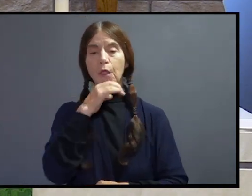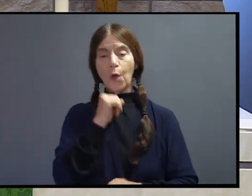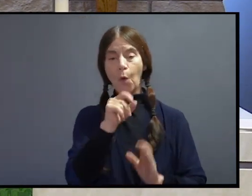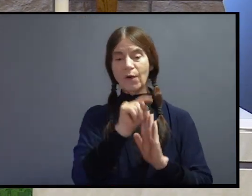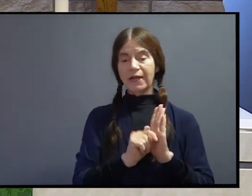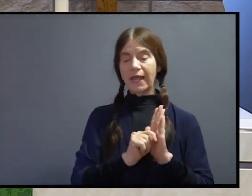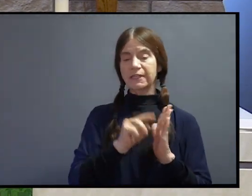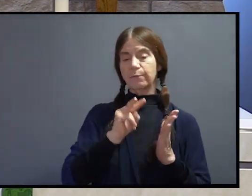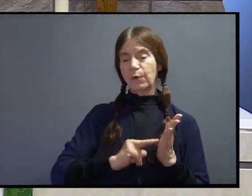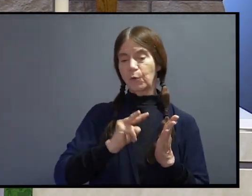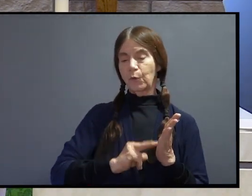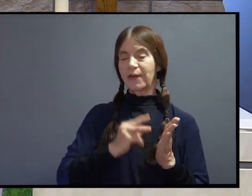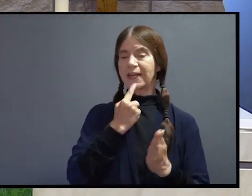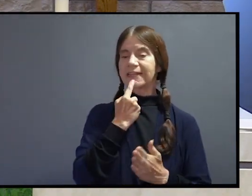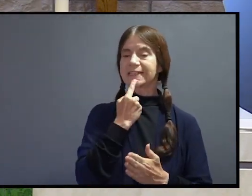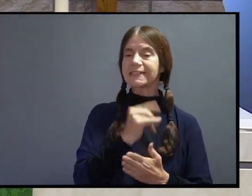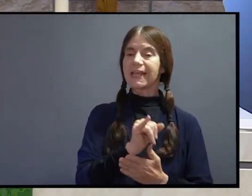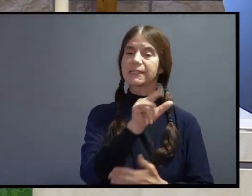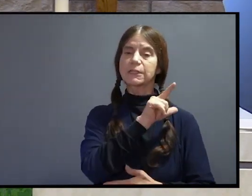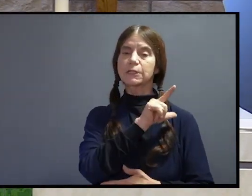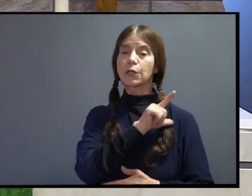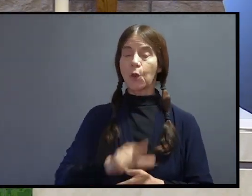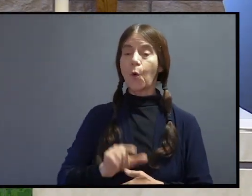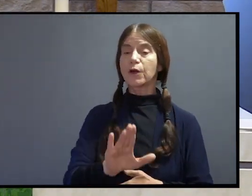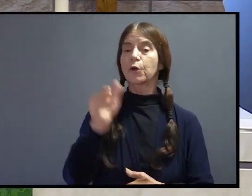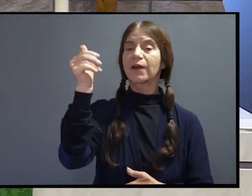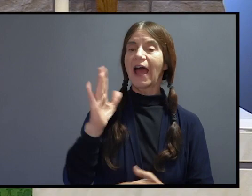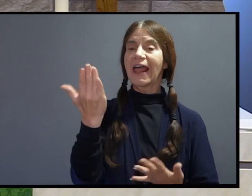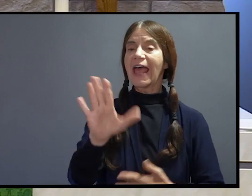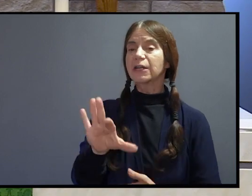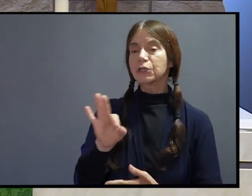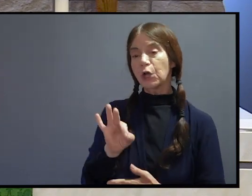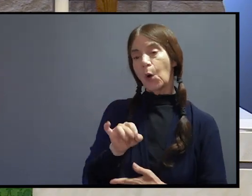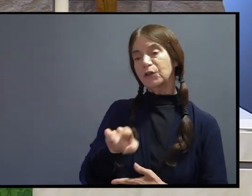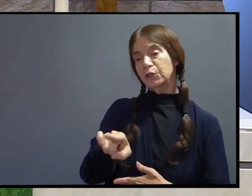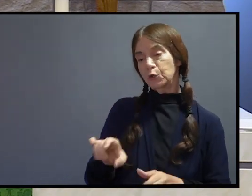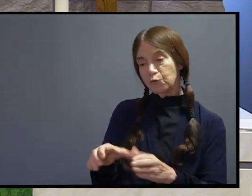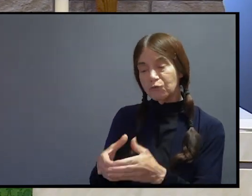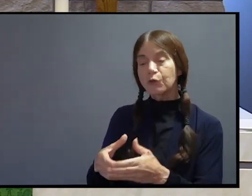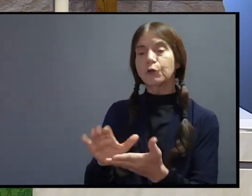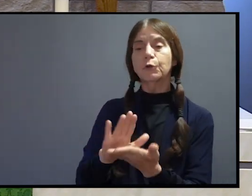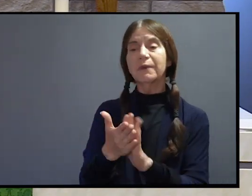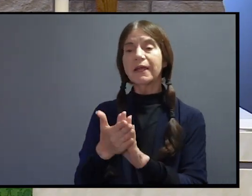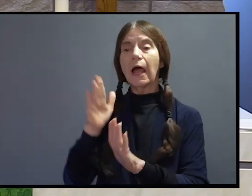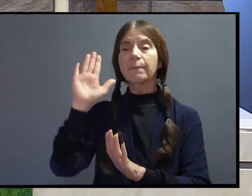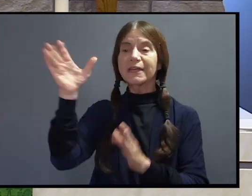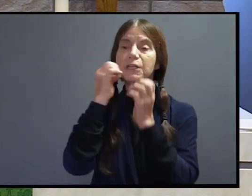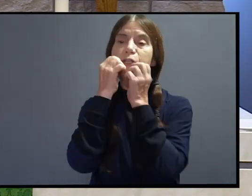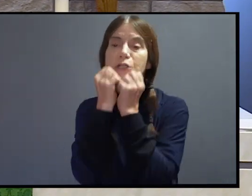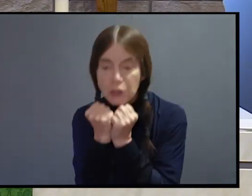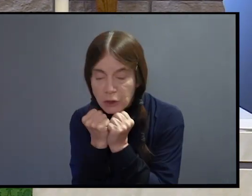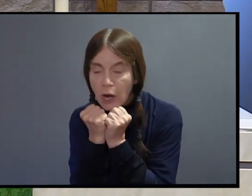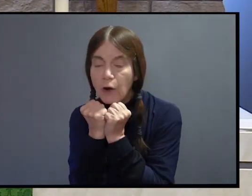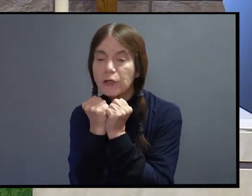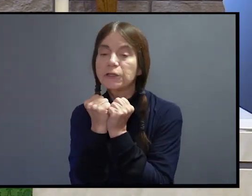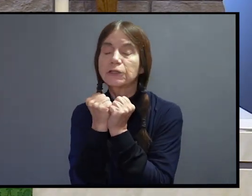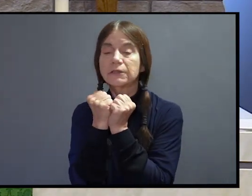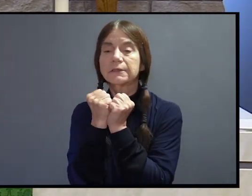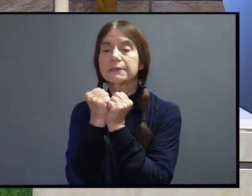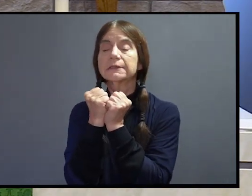Testament reading, "The Lord your God has chosen you to be a people for His treasured